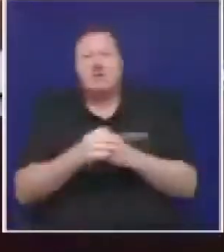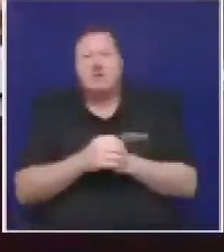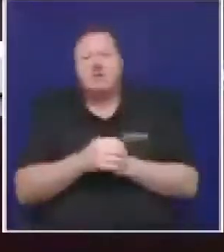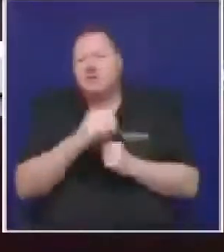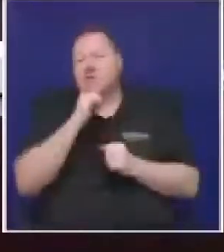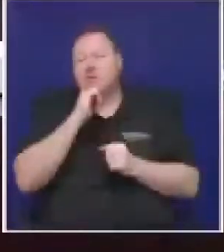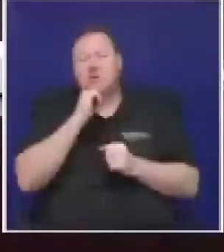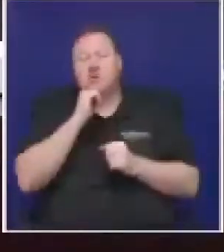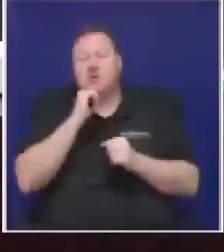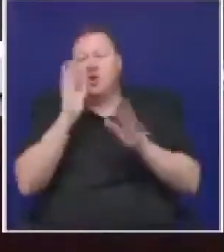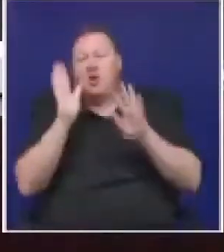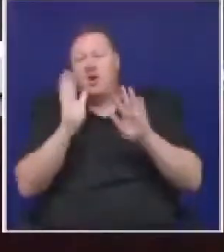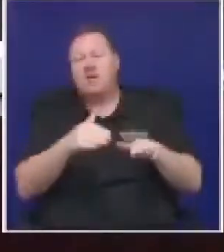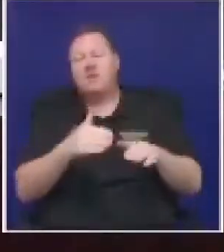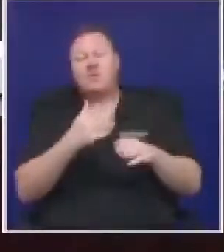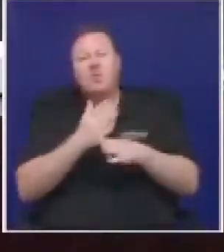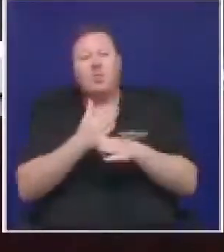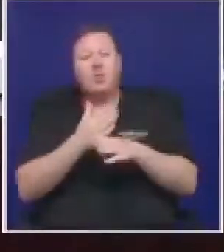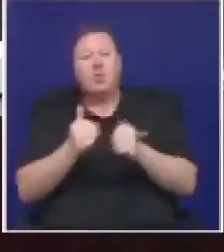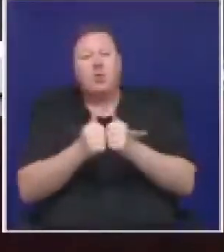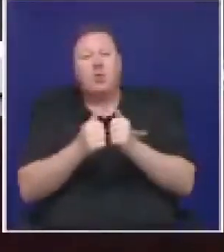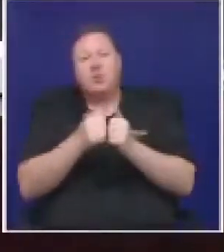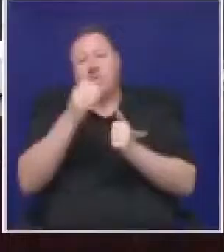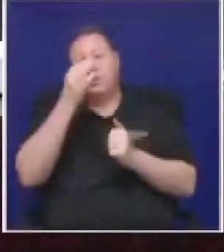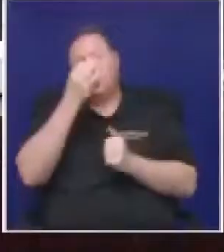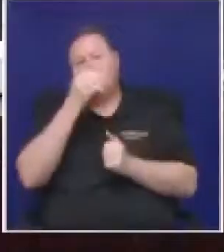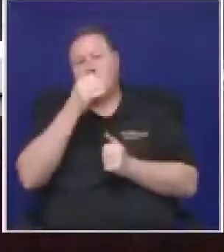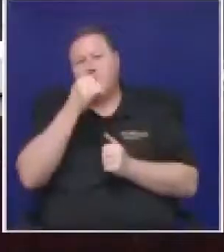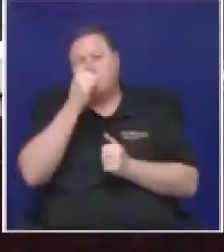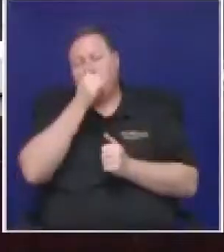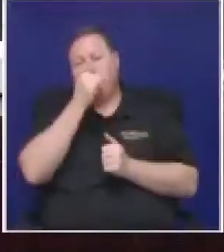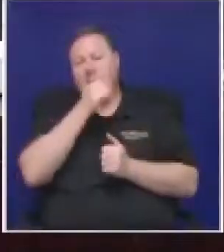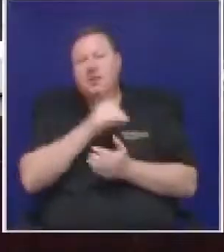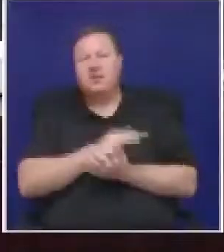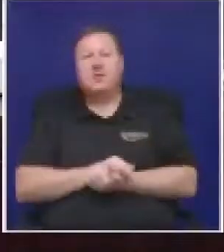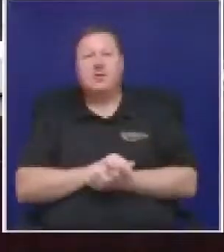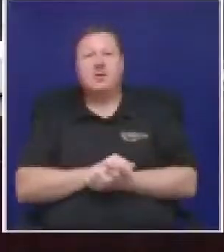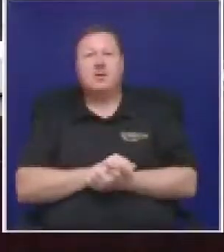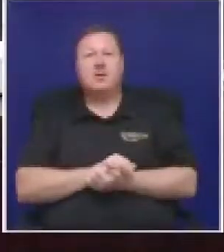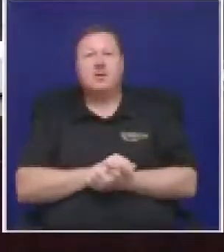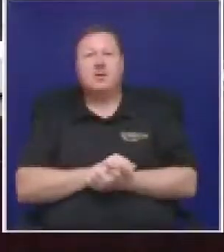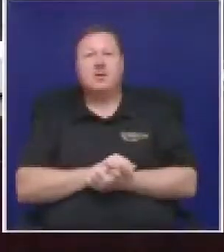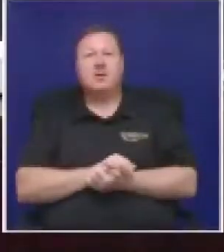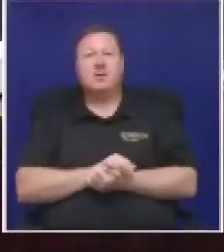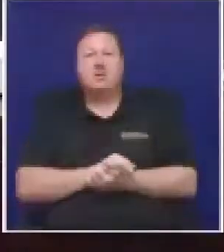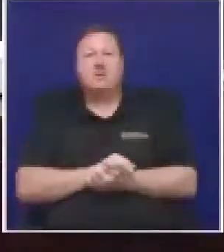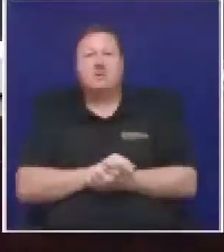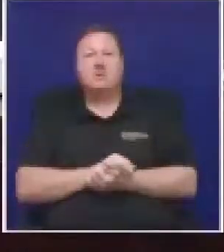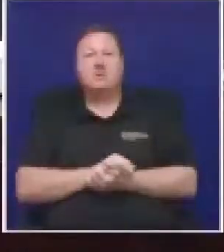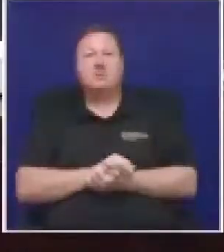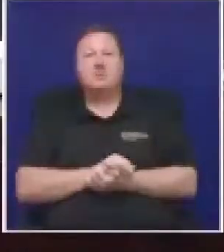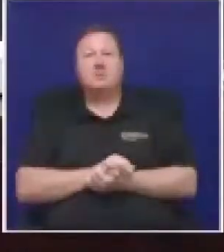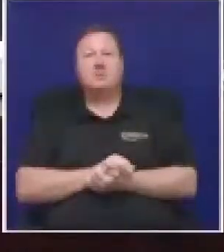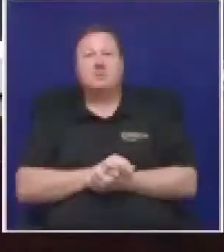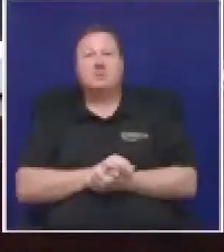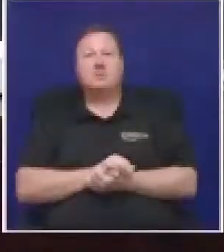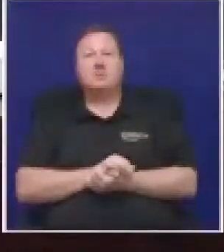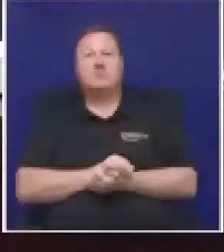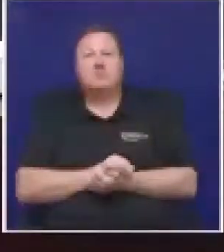continue working with criminals, and we know them, and they are there. They